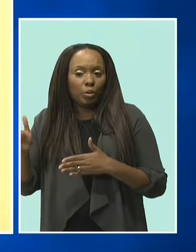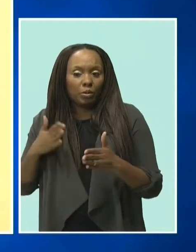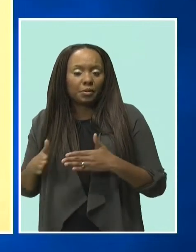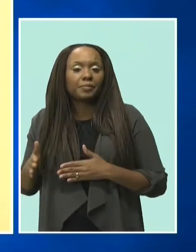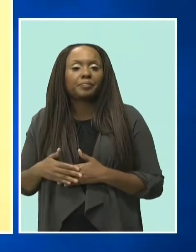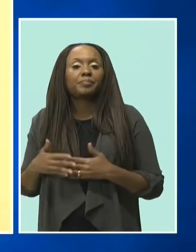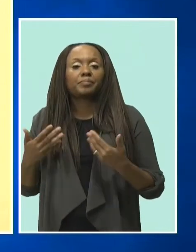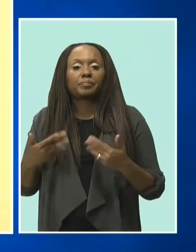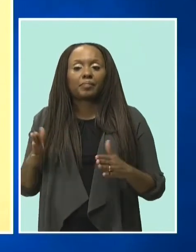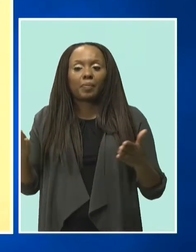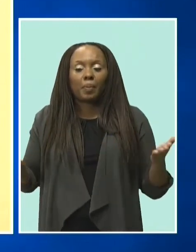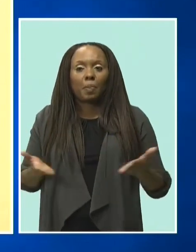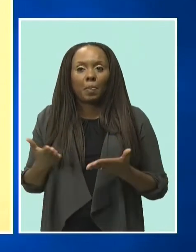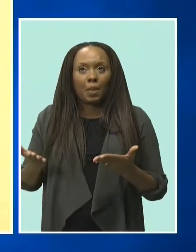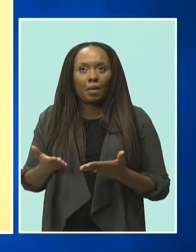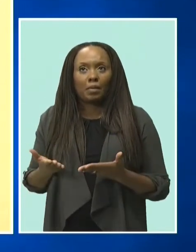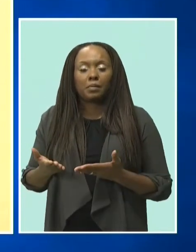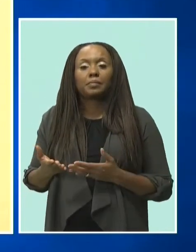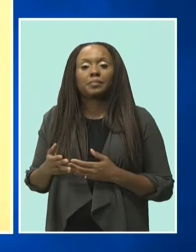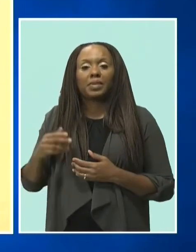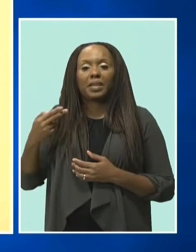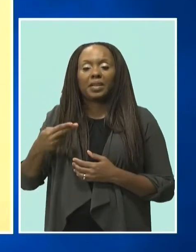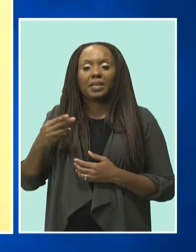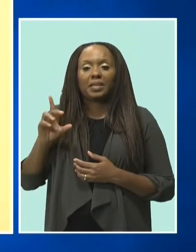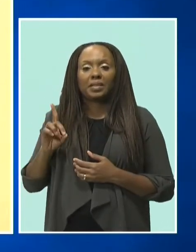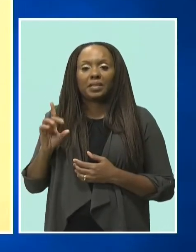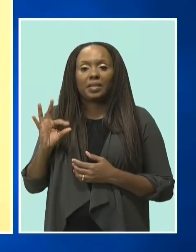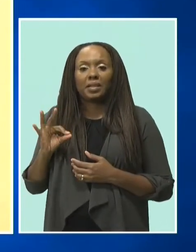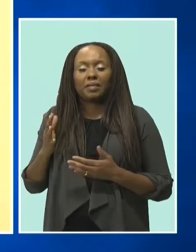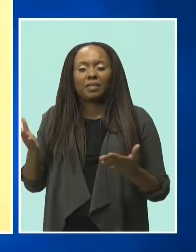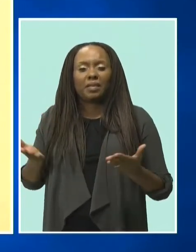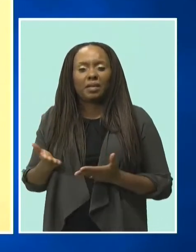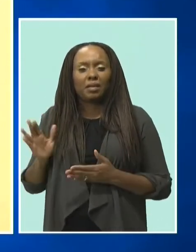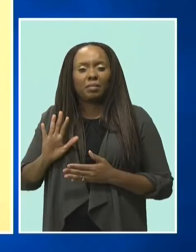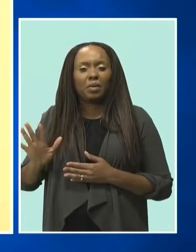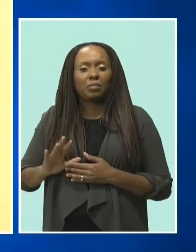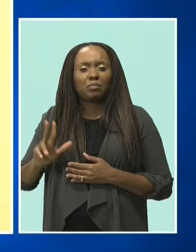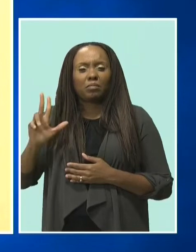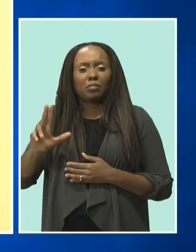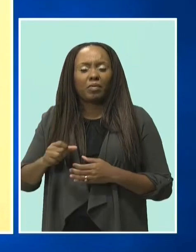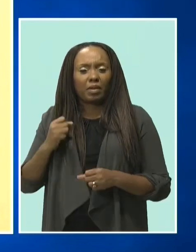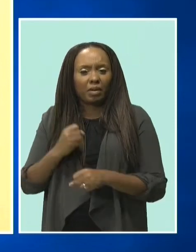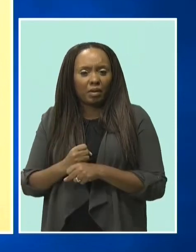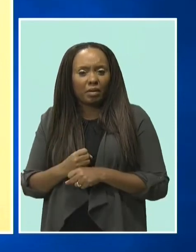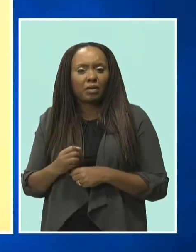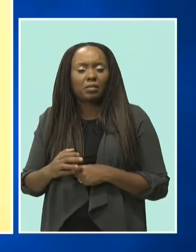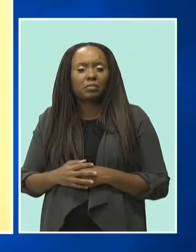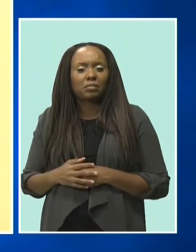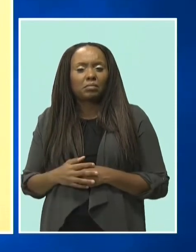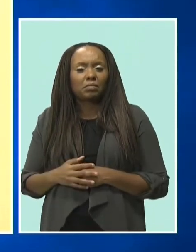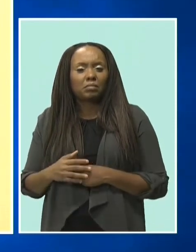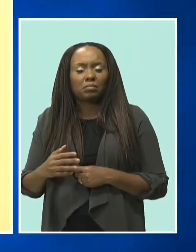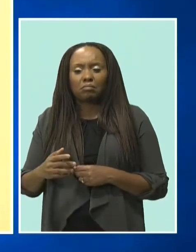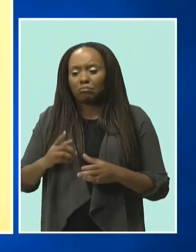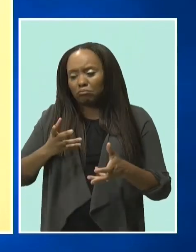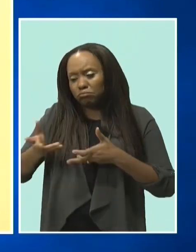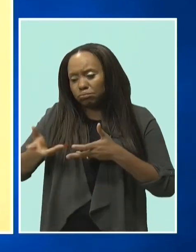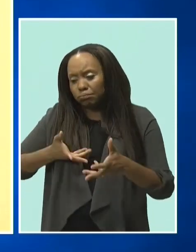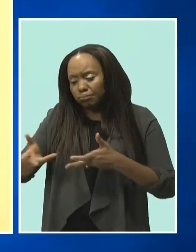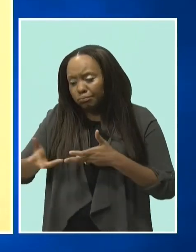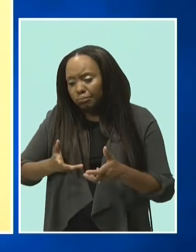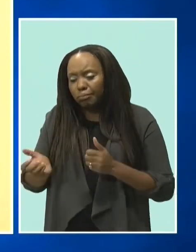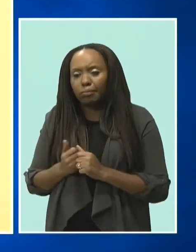on ground. This is HDF for at least the last 3 years, going through the necessarily engaging with the